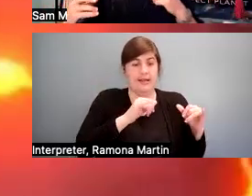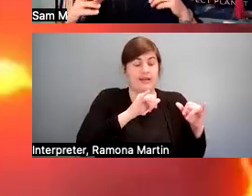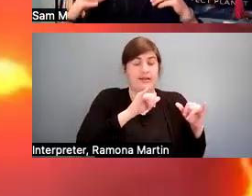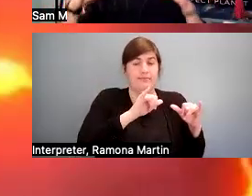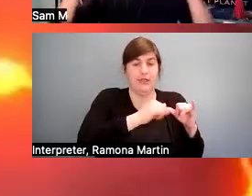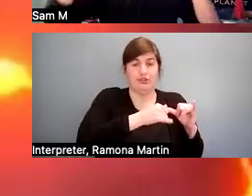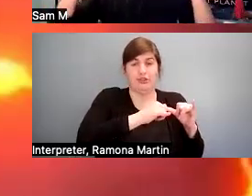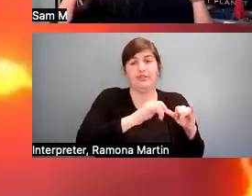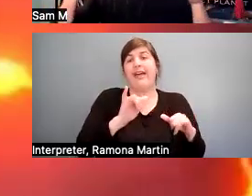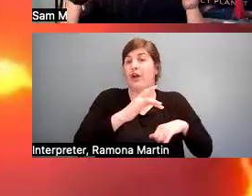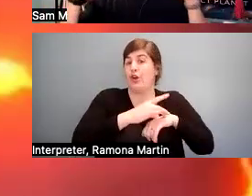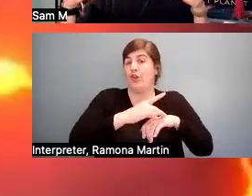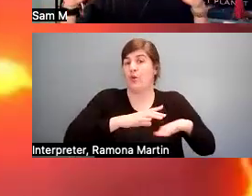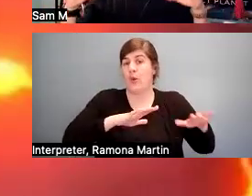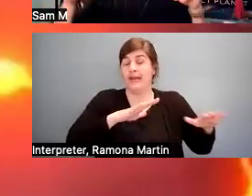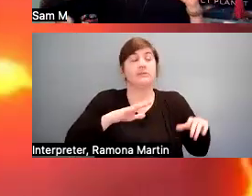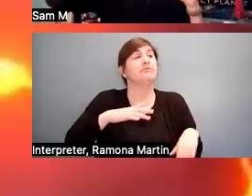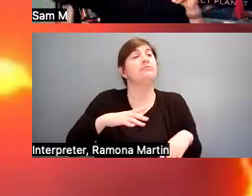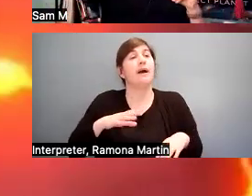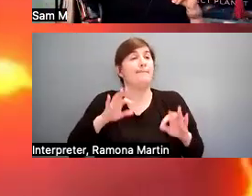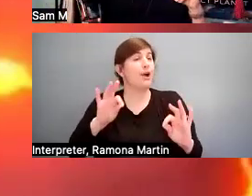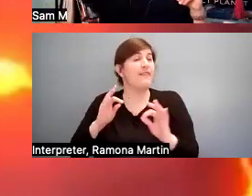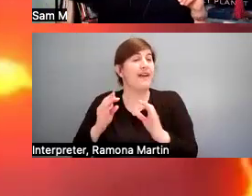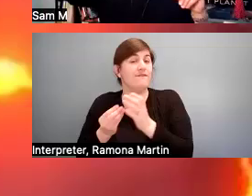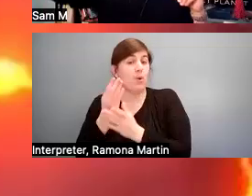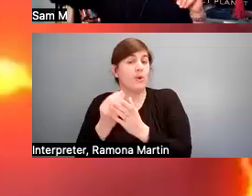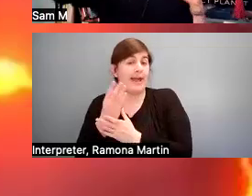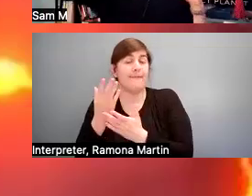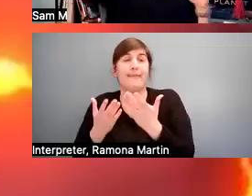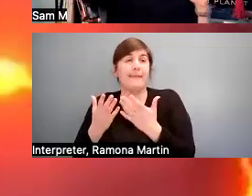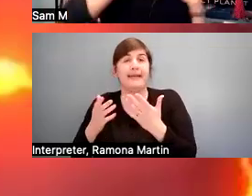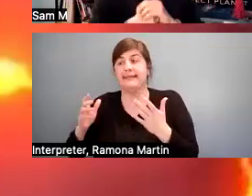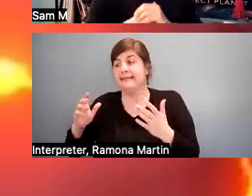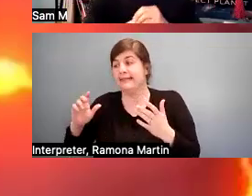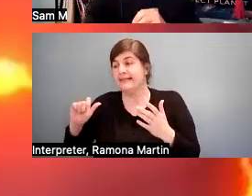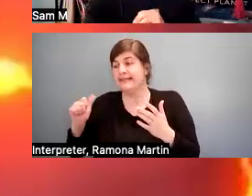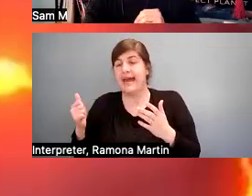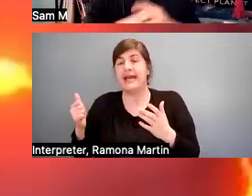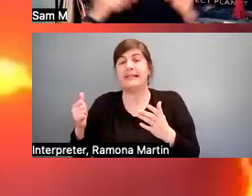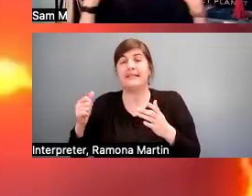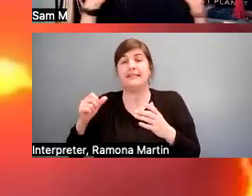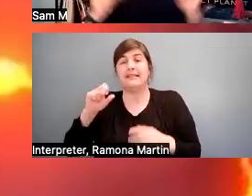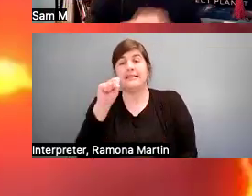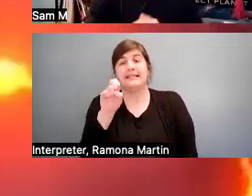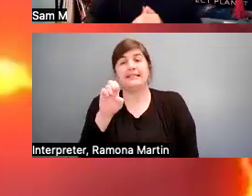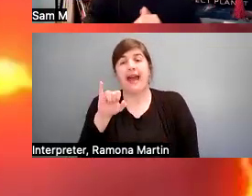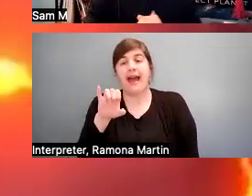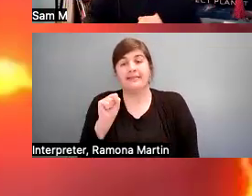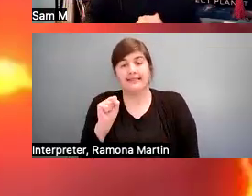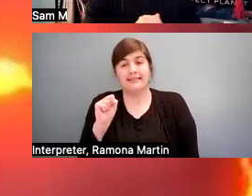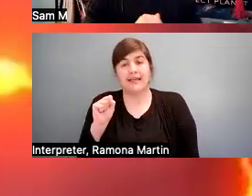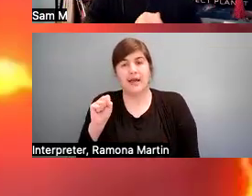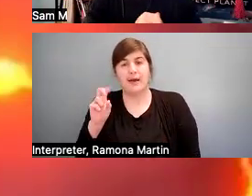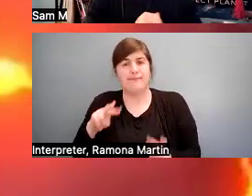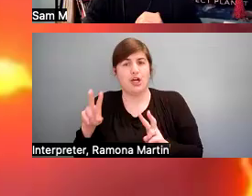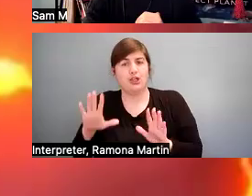So say you have a perfect volcano, and around it are maybe 10 seismometers that are all listening for